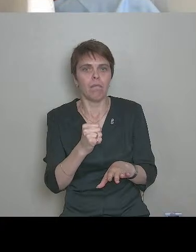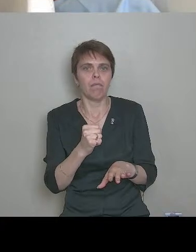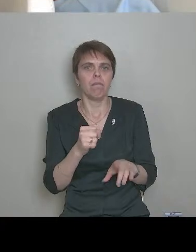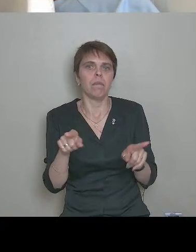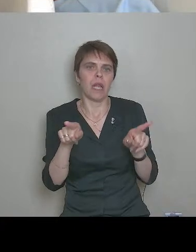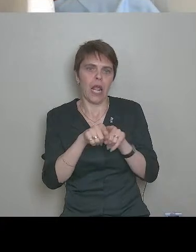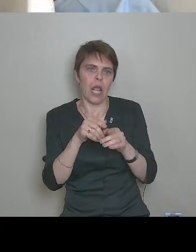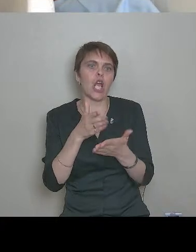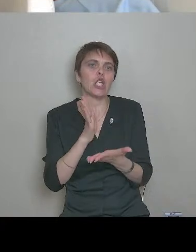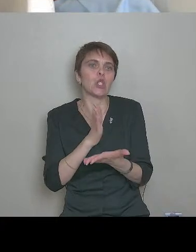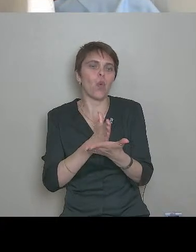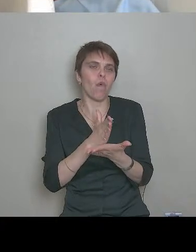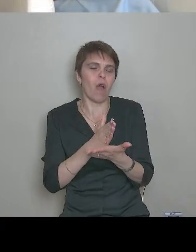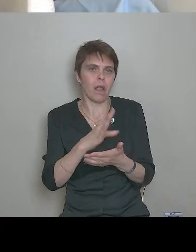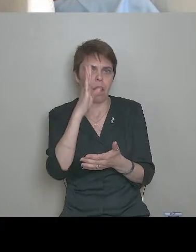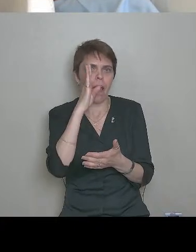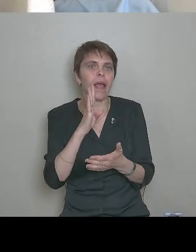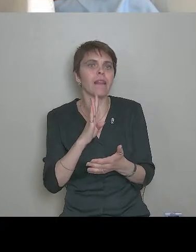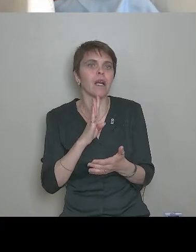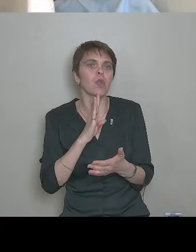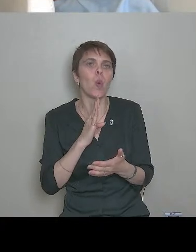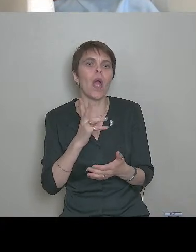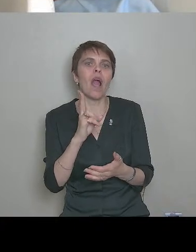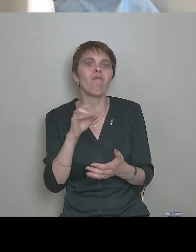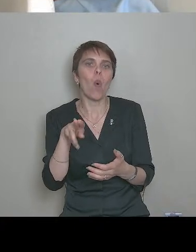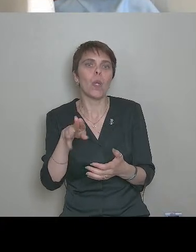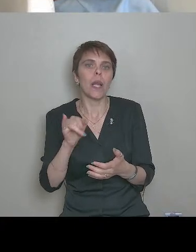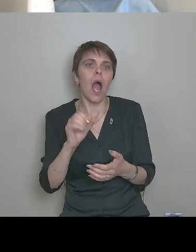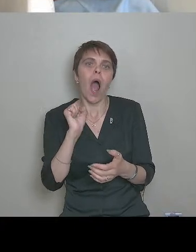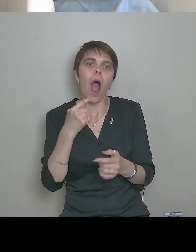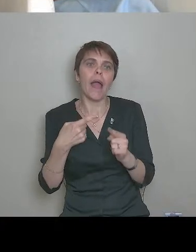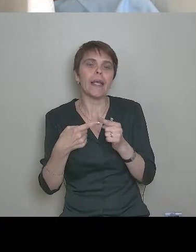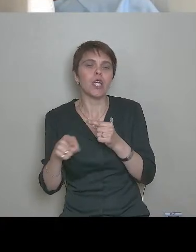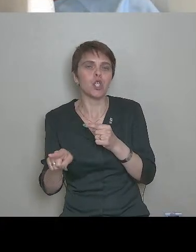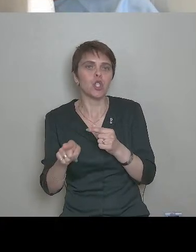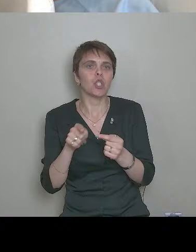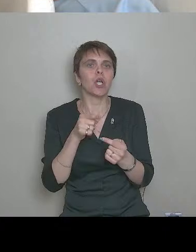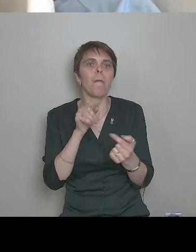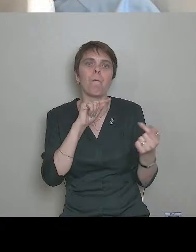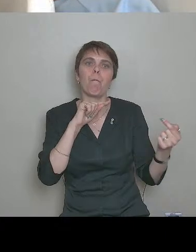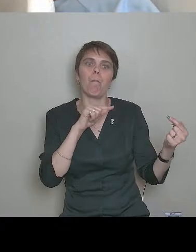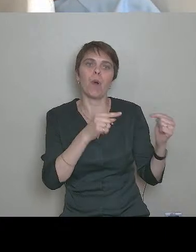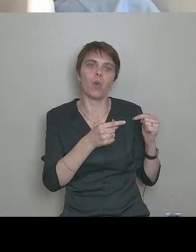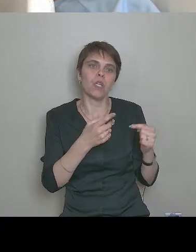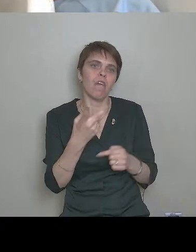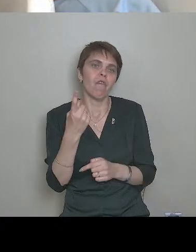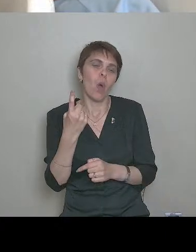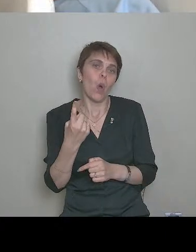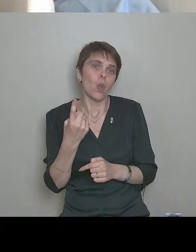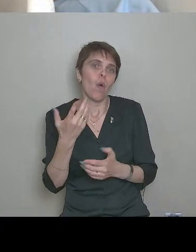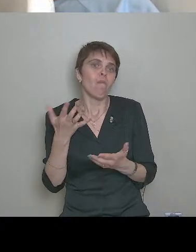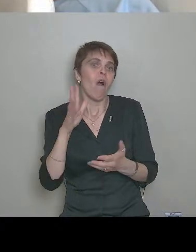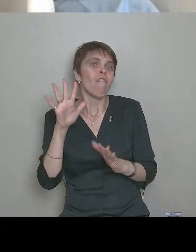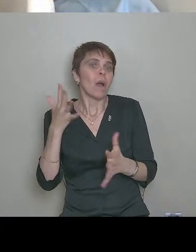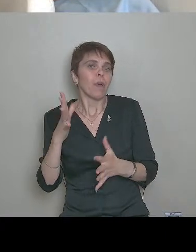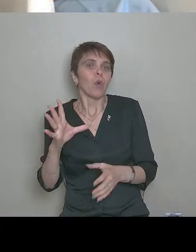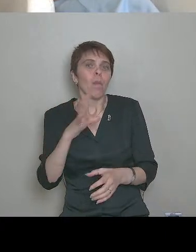for the existence of the quota in its support, the other decision against it. So in one